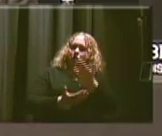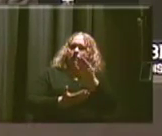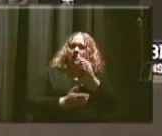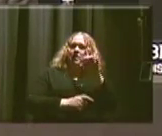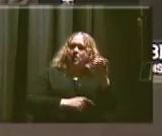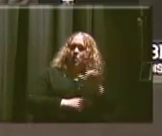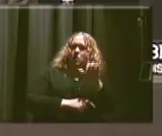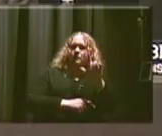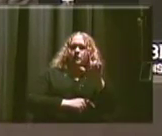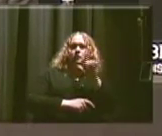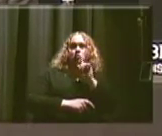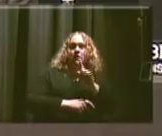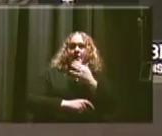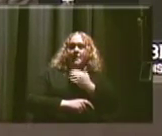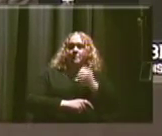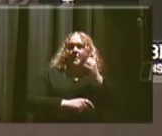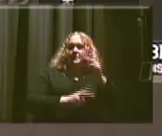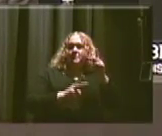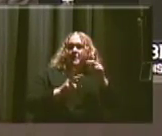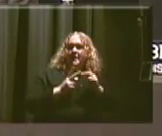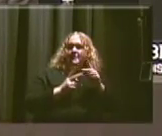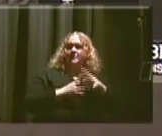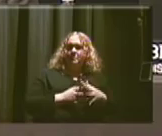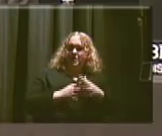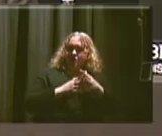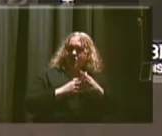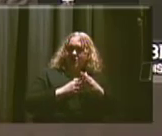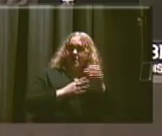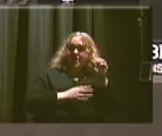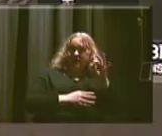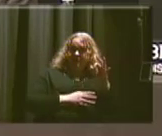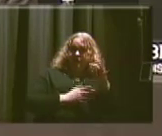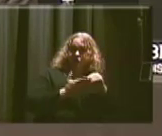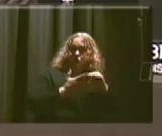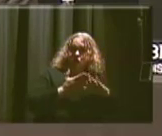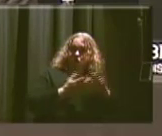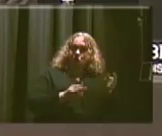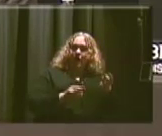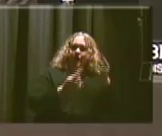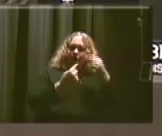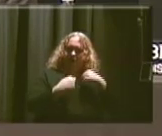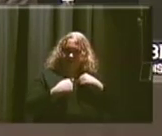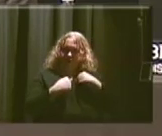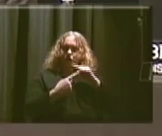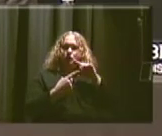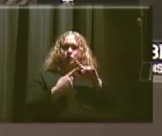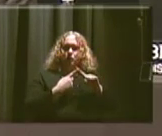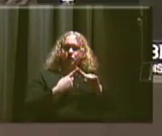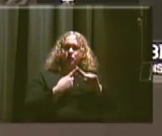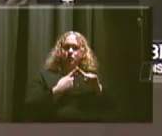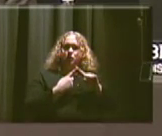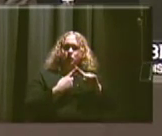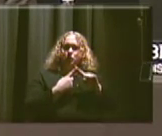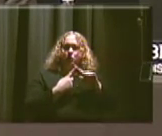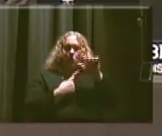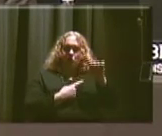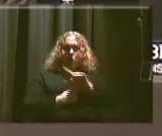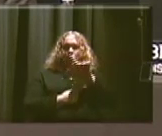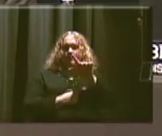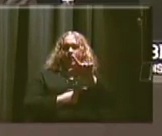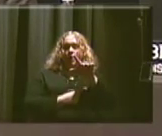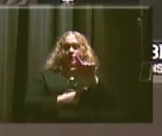America for a student who comes to the United States without speaking English to get their K-12 education.